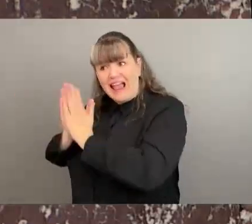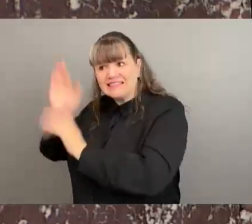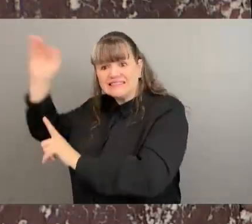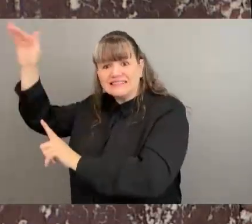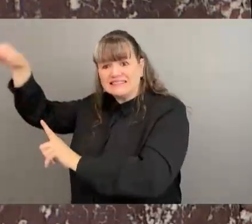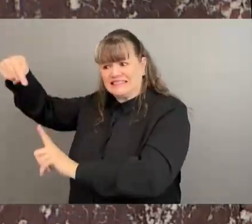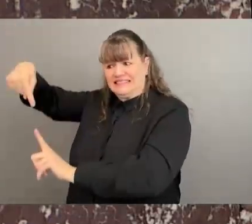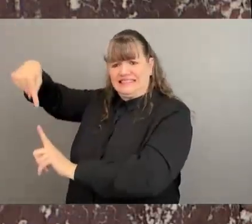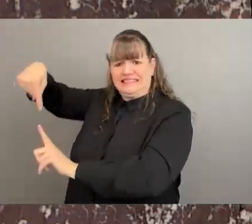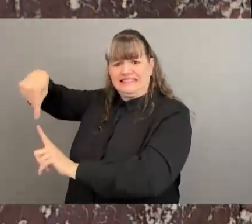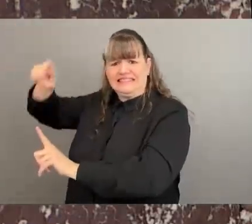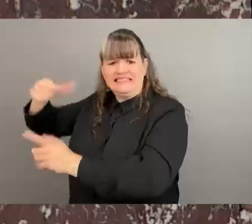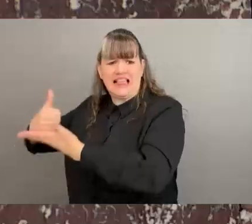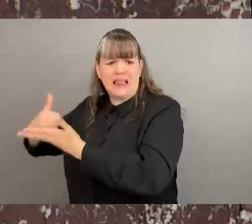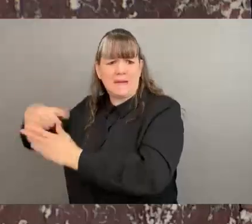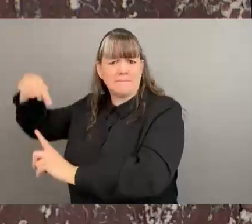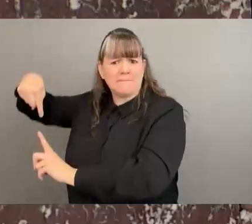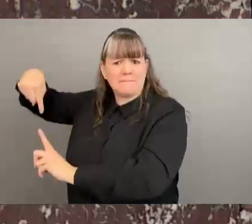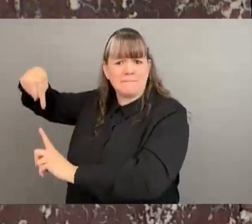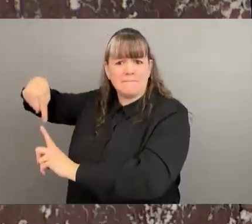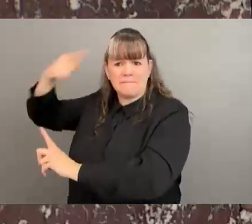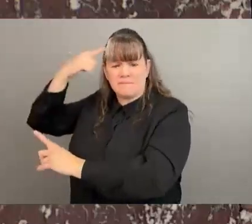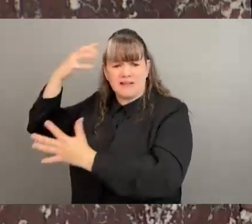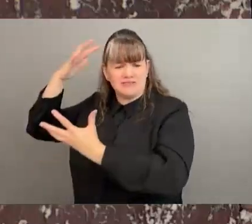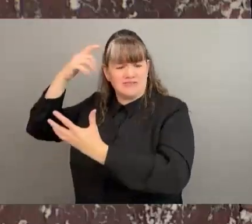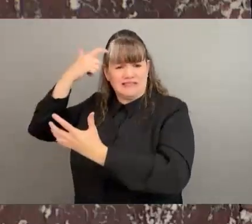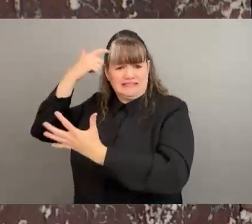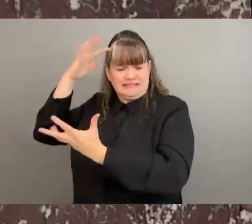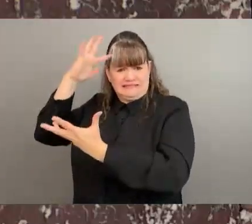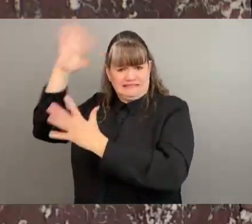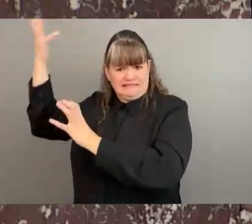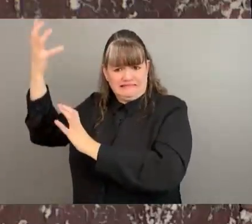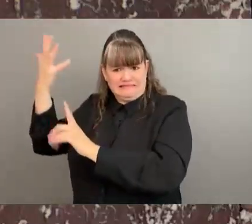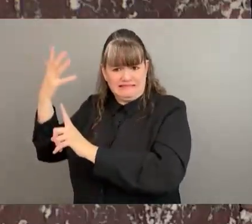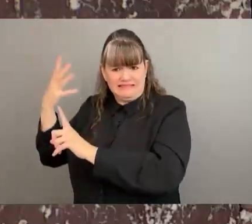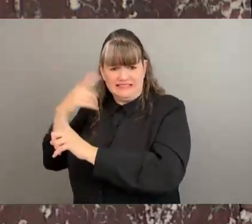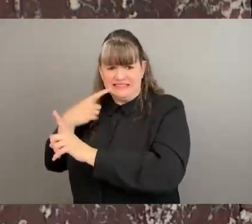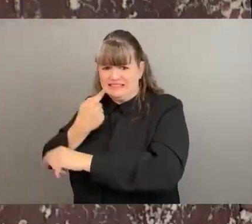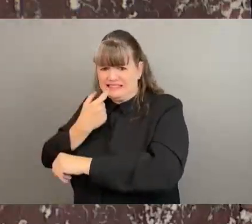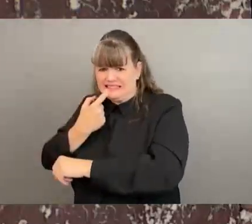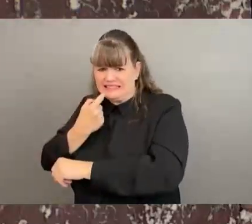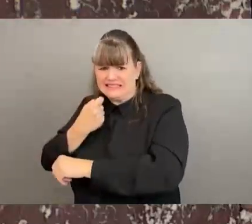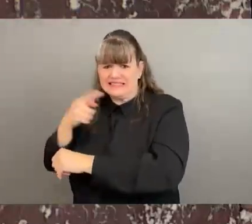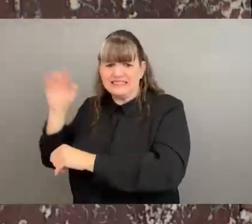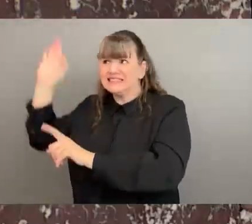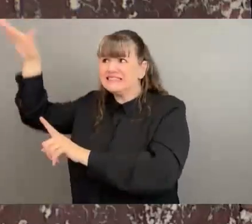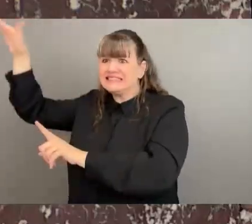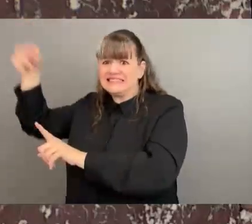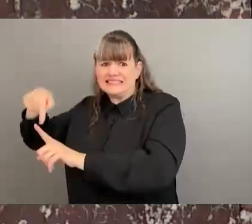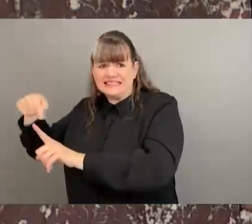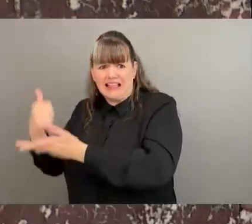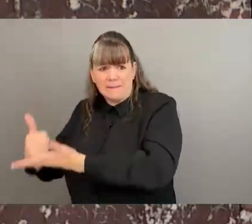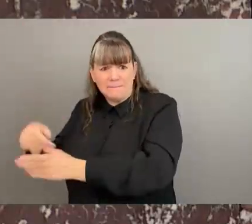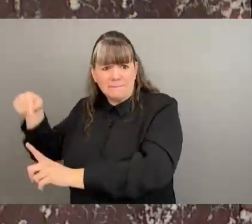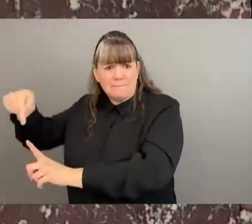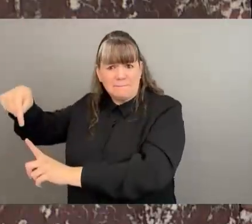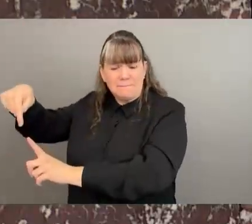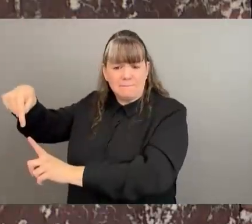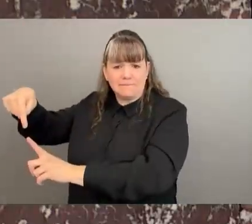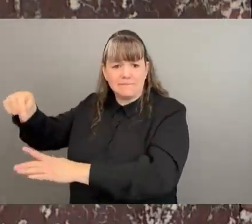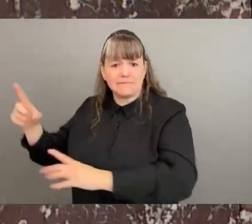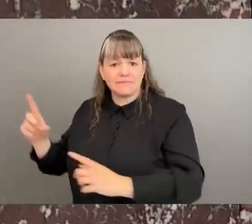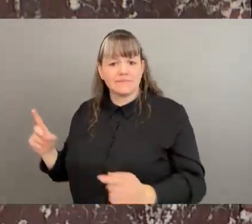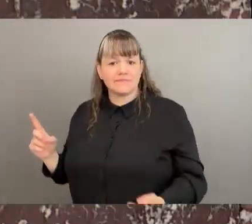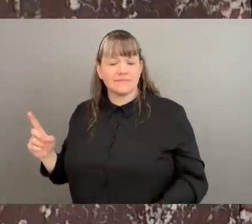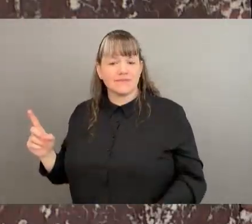crisis, that he was off his medication, and that he needed help. So, Mr. Speaker, to the Premier, why didn't